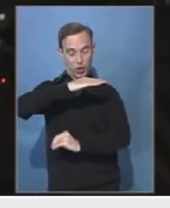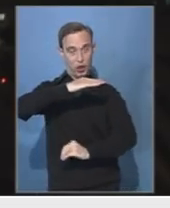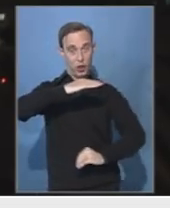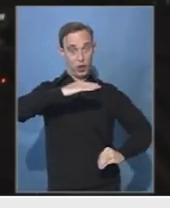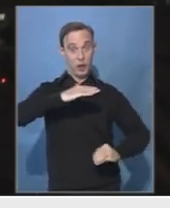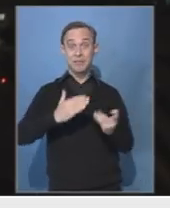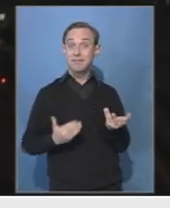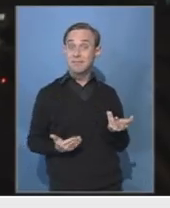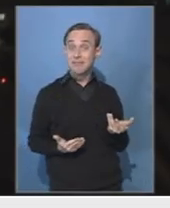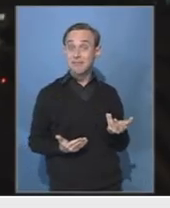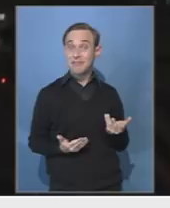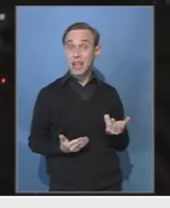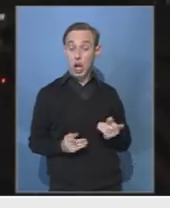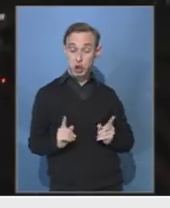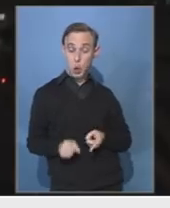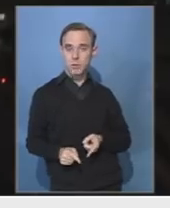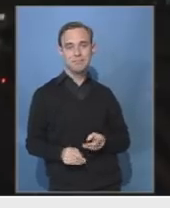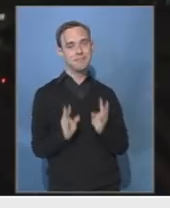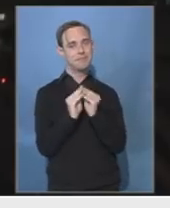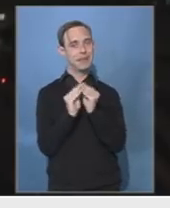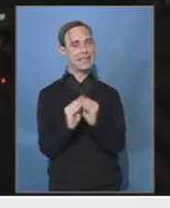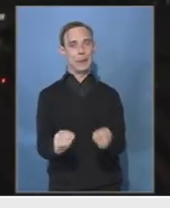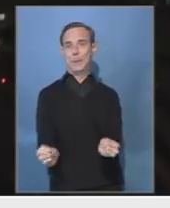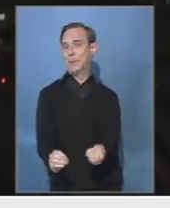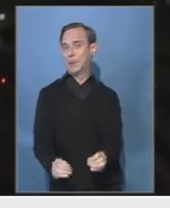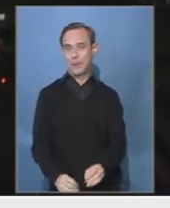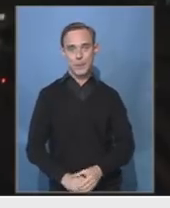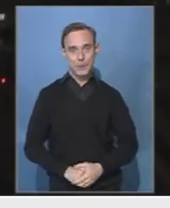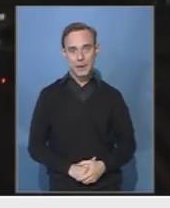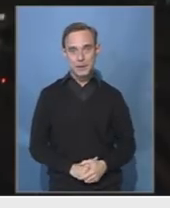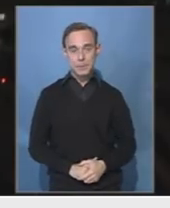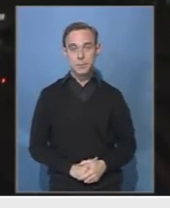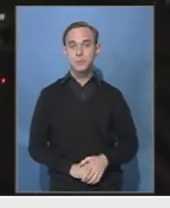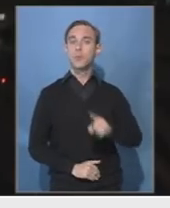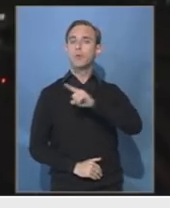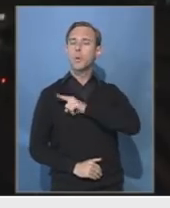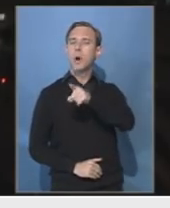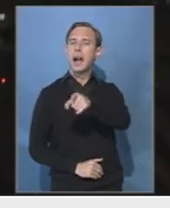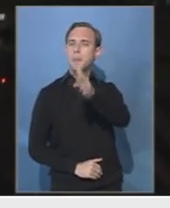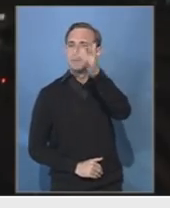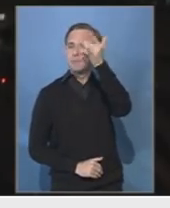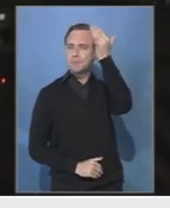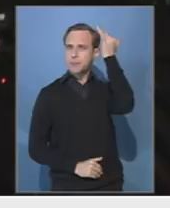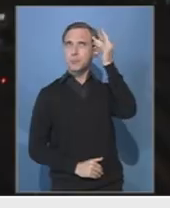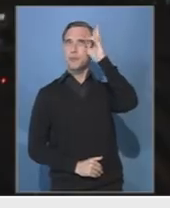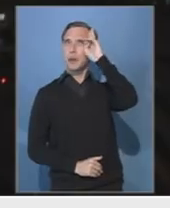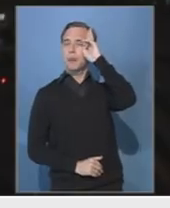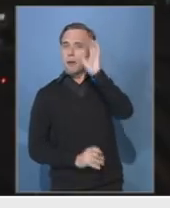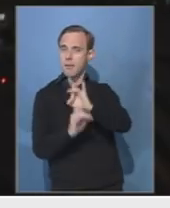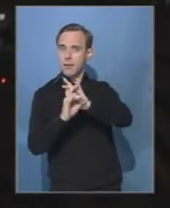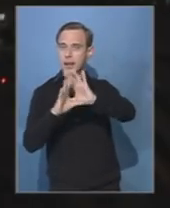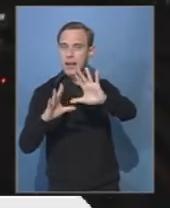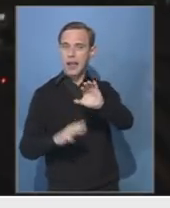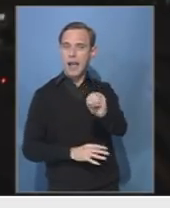would have had some sense of that by now. Remember, if I recall correctly, when it was the